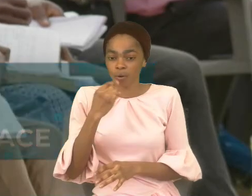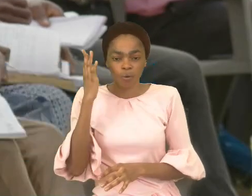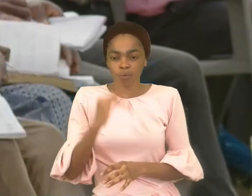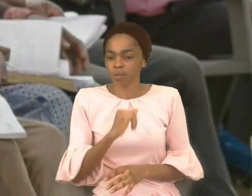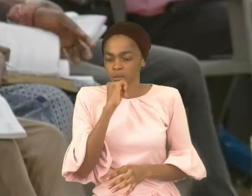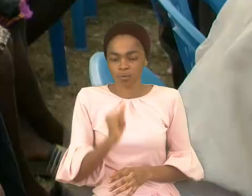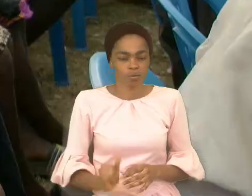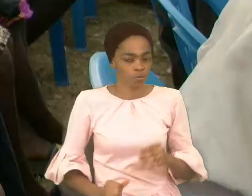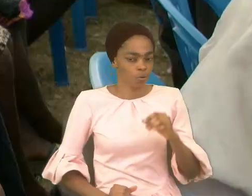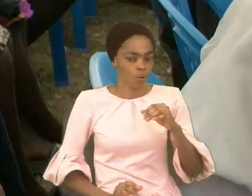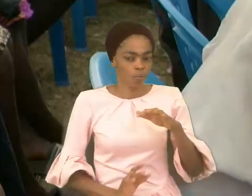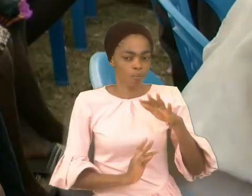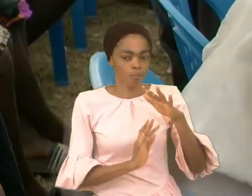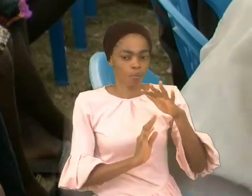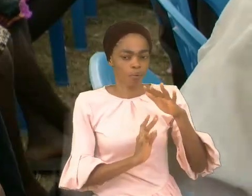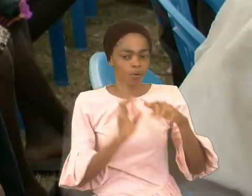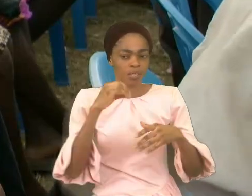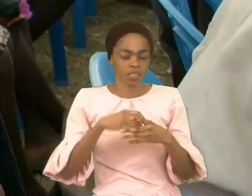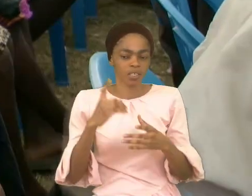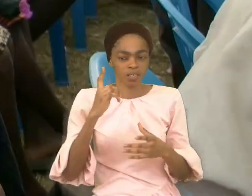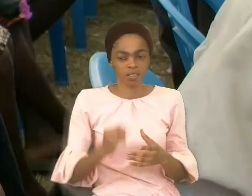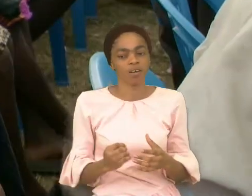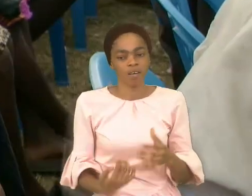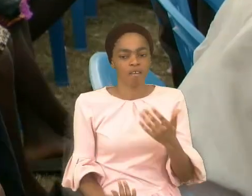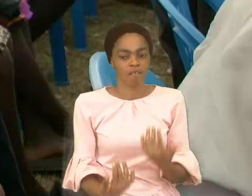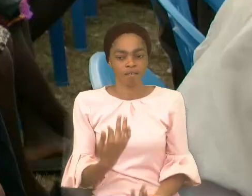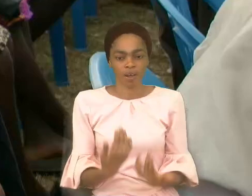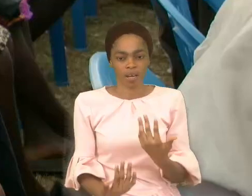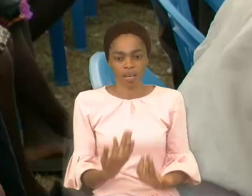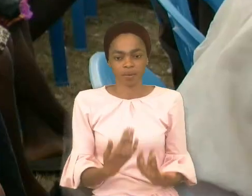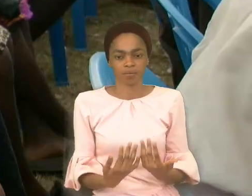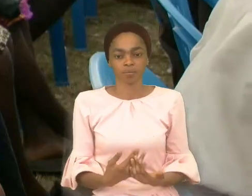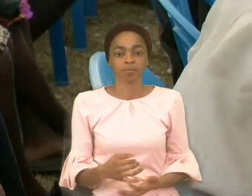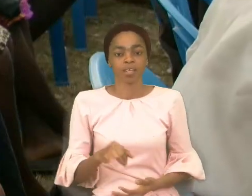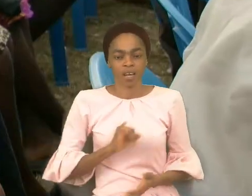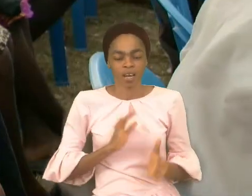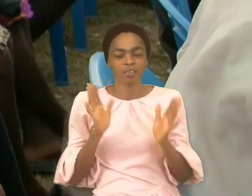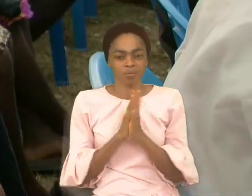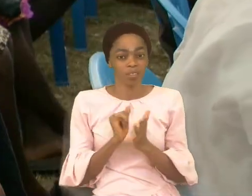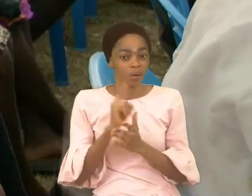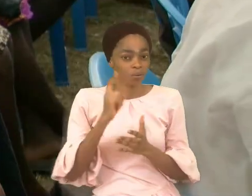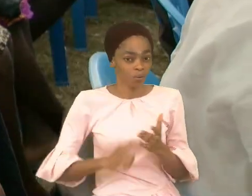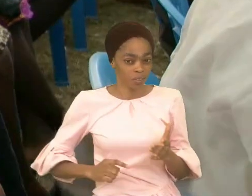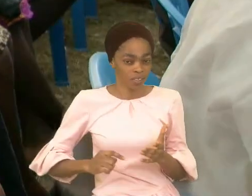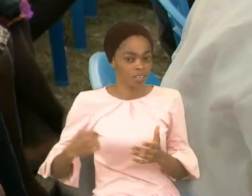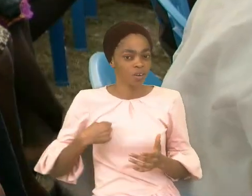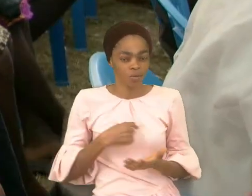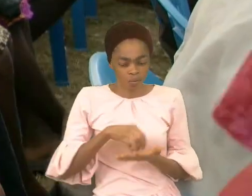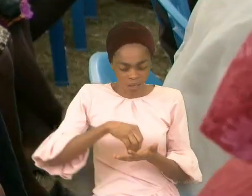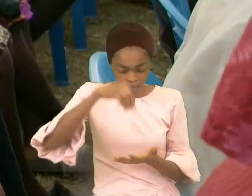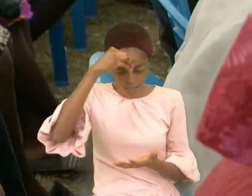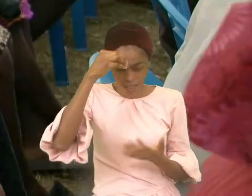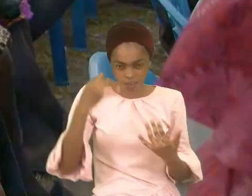I pray what we learn today will be instilled in your heart, and